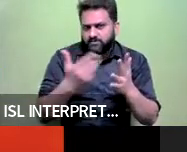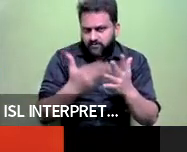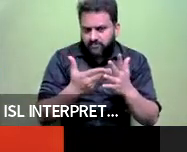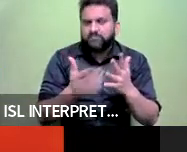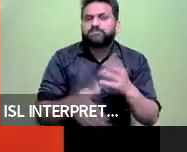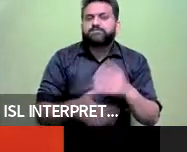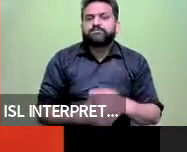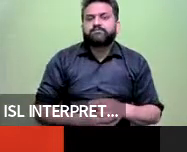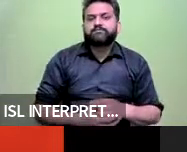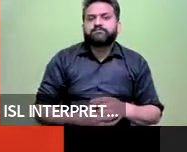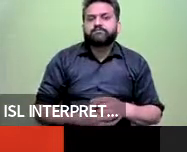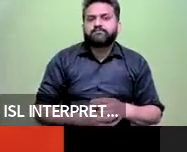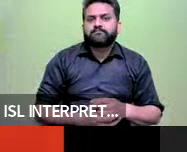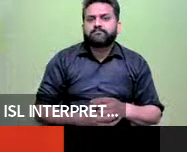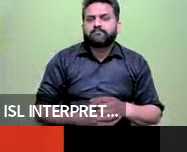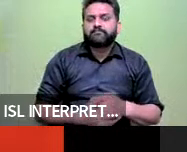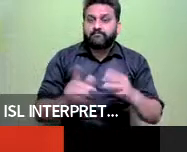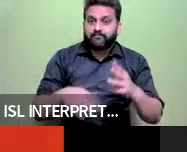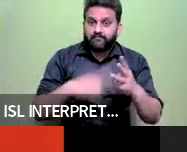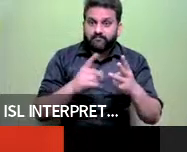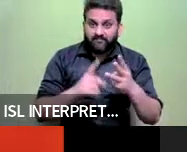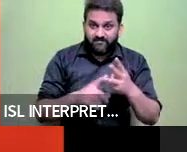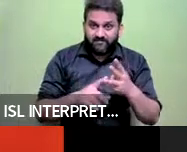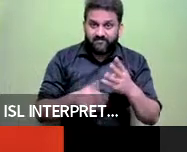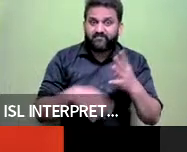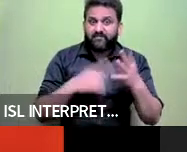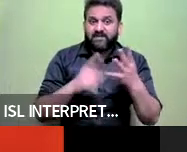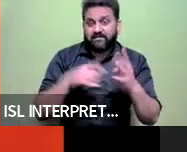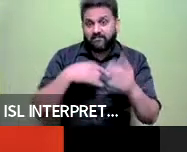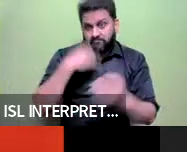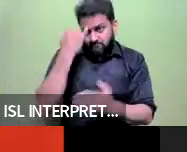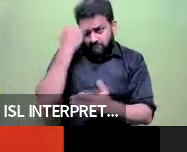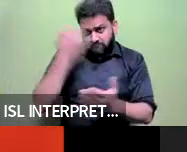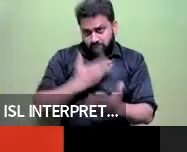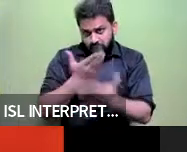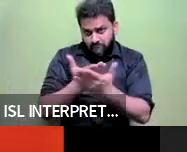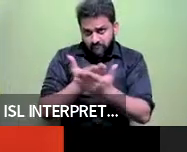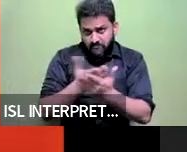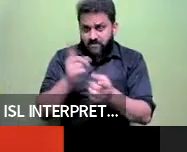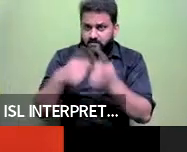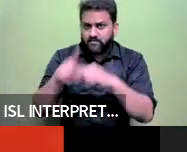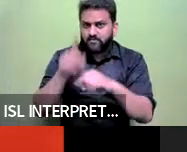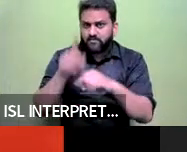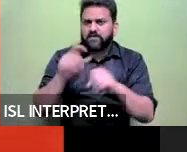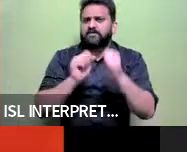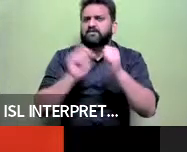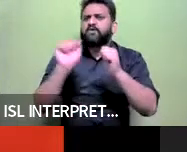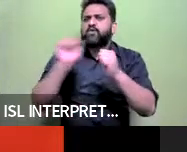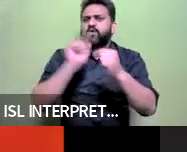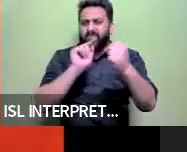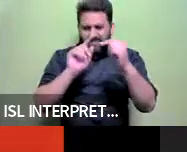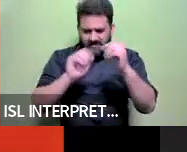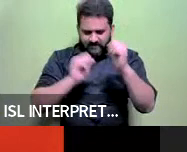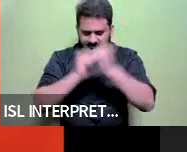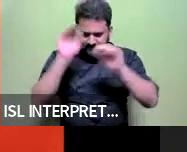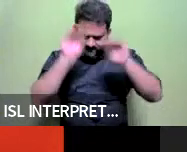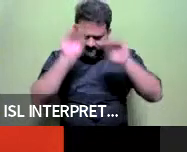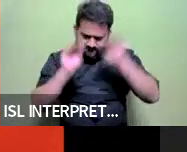one. All this, our suggestion is that you should structure your argument where you